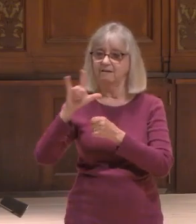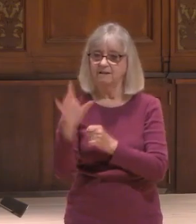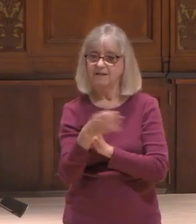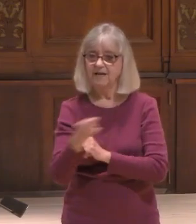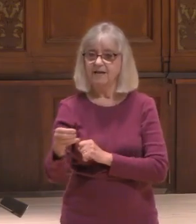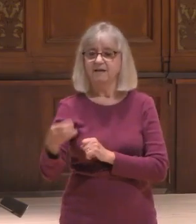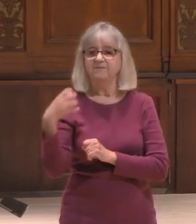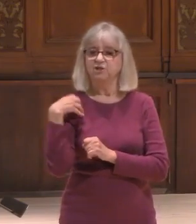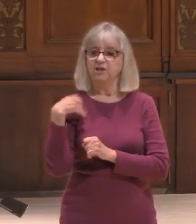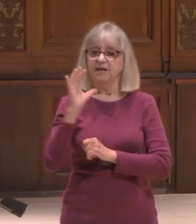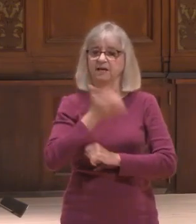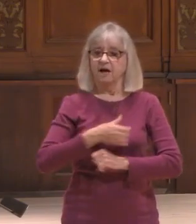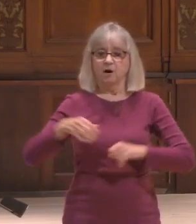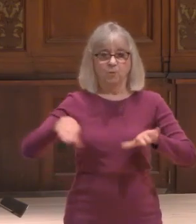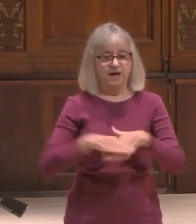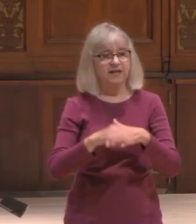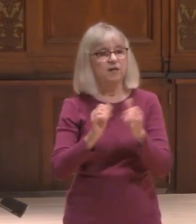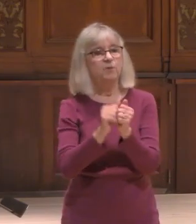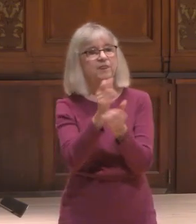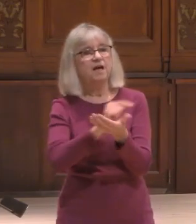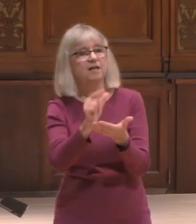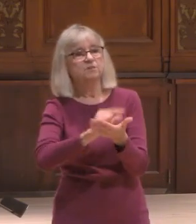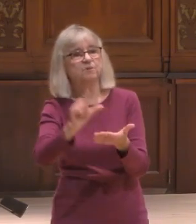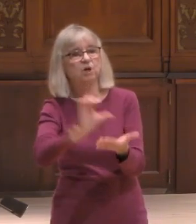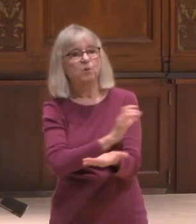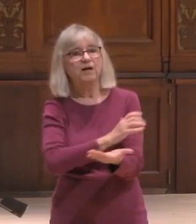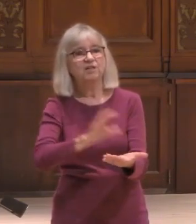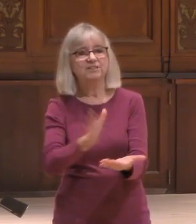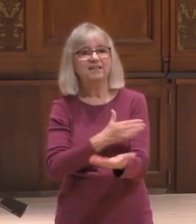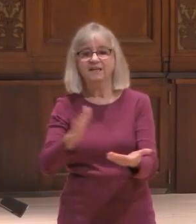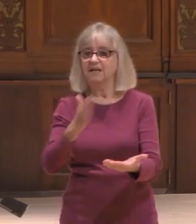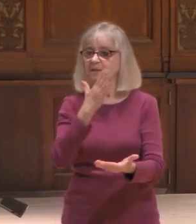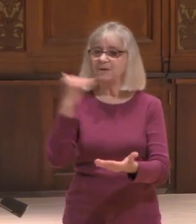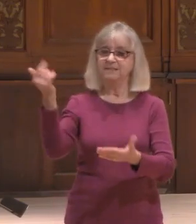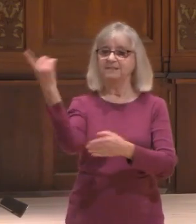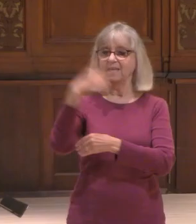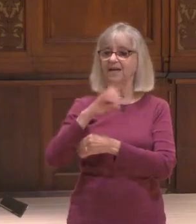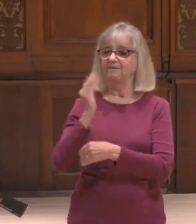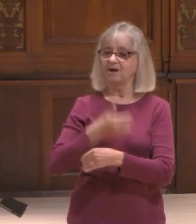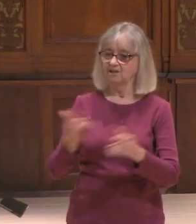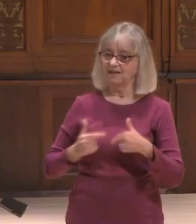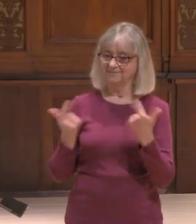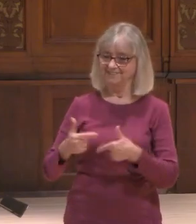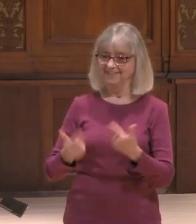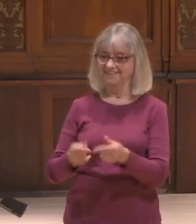choir family singing and present, the best day of our lives."